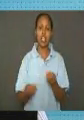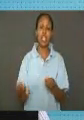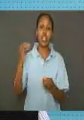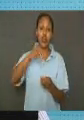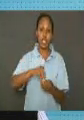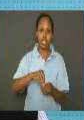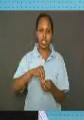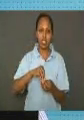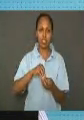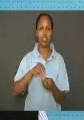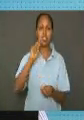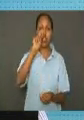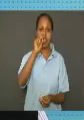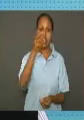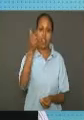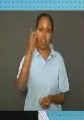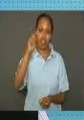including NAND,